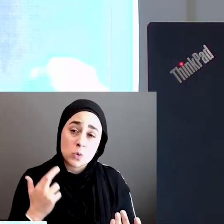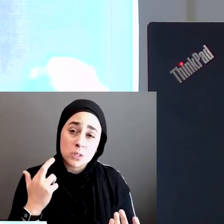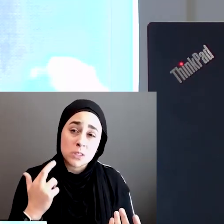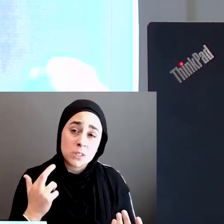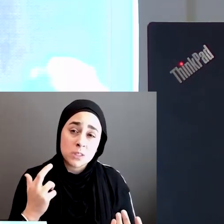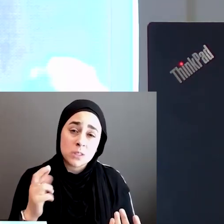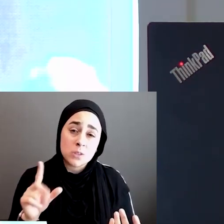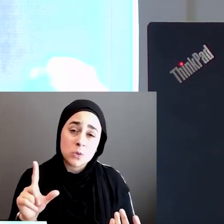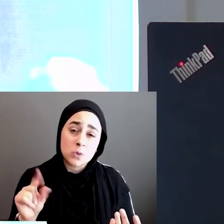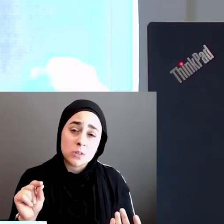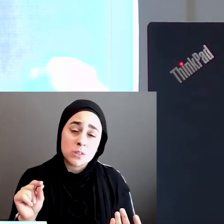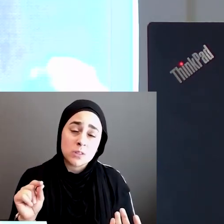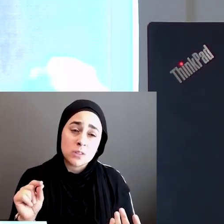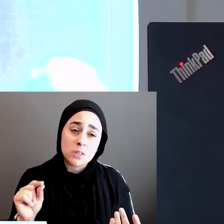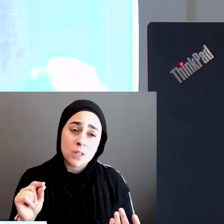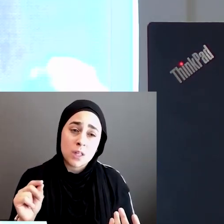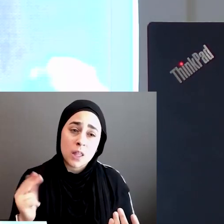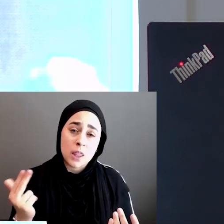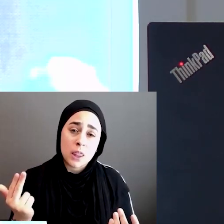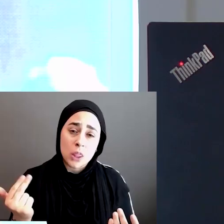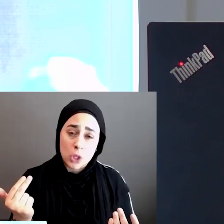2013,